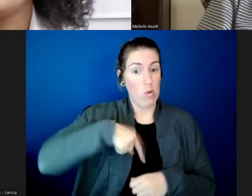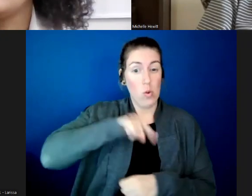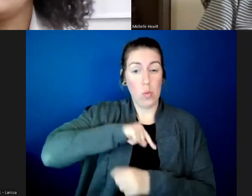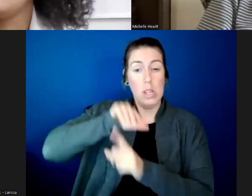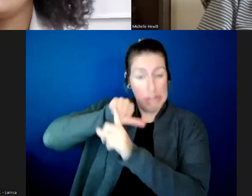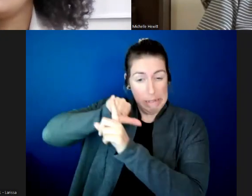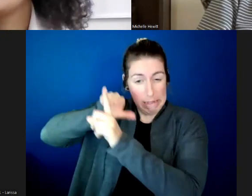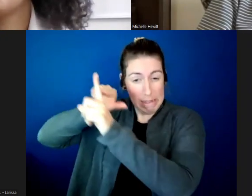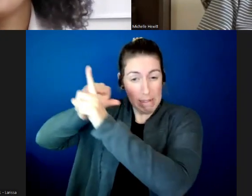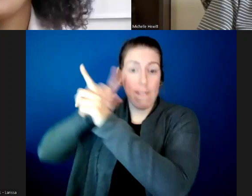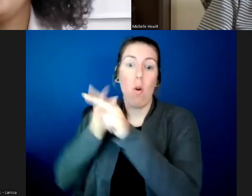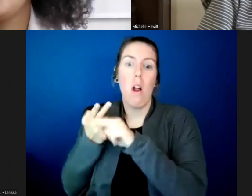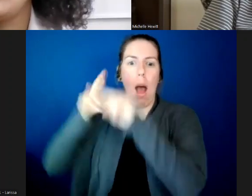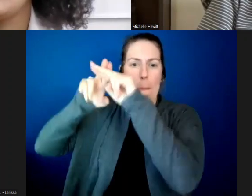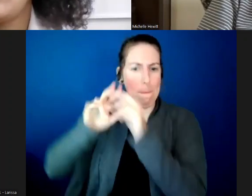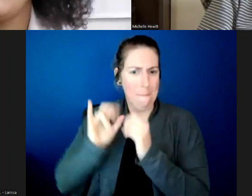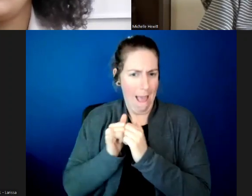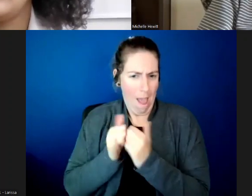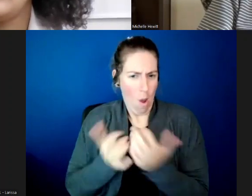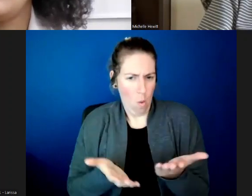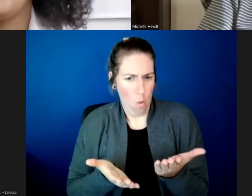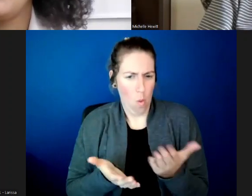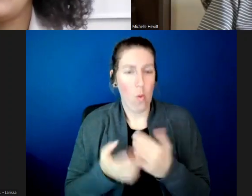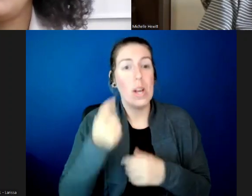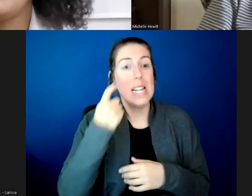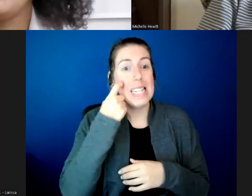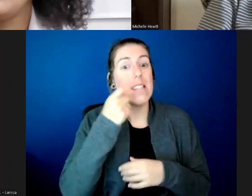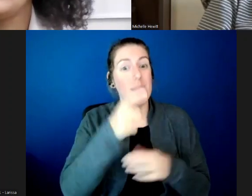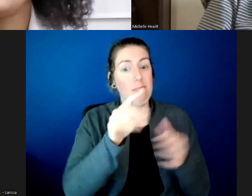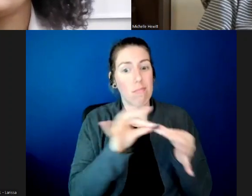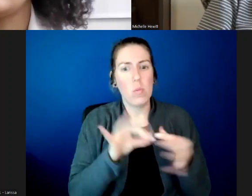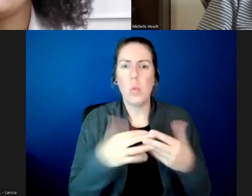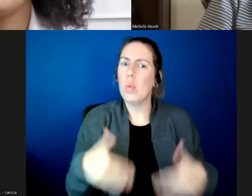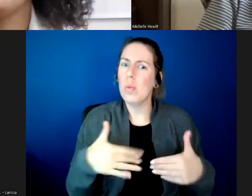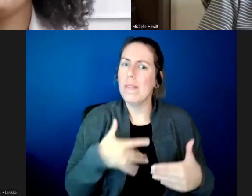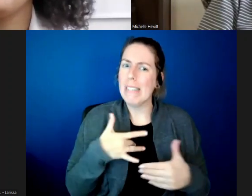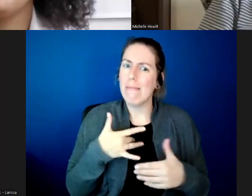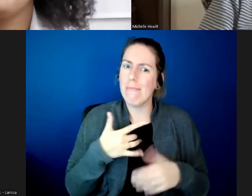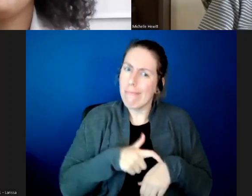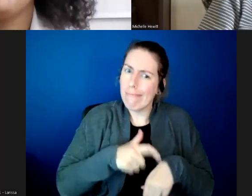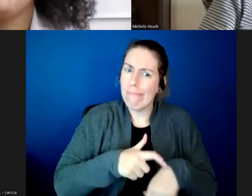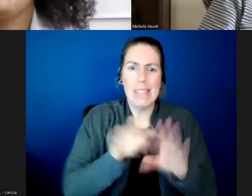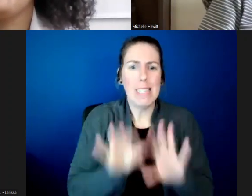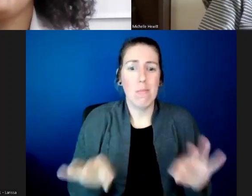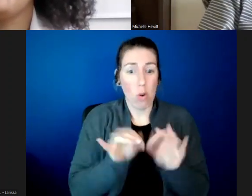of the urgency that you just spoke of, Michelle, do you have any ideas here?